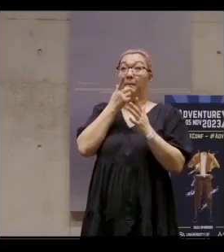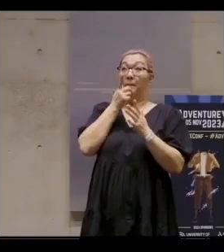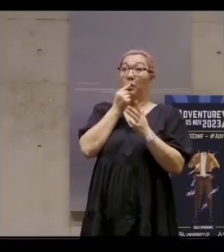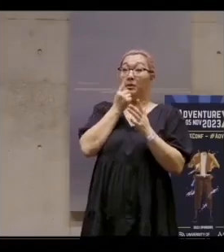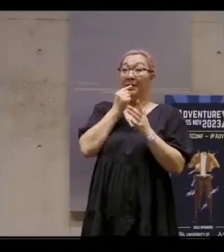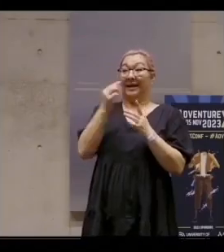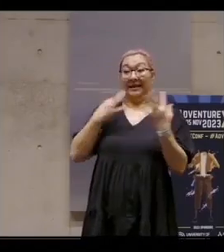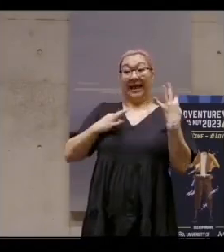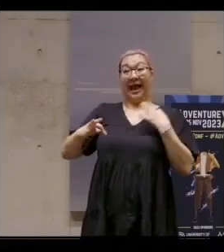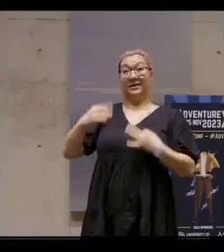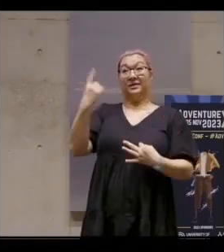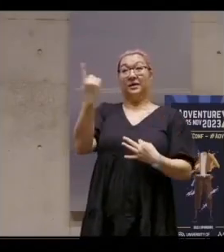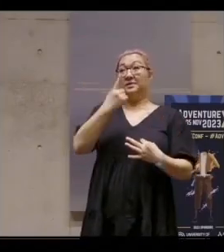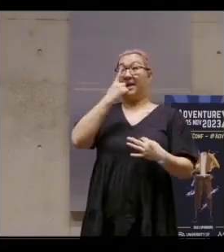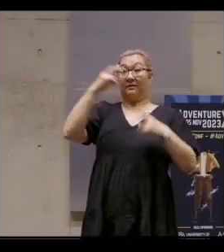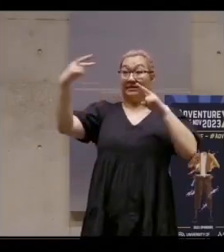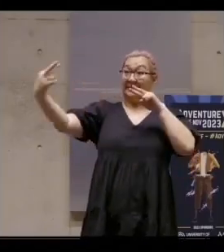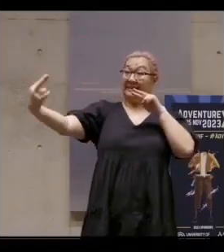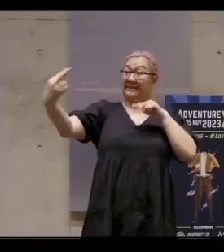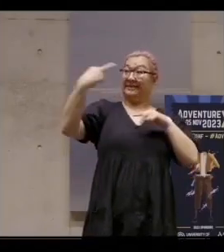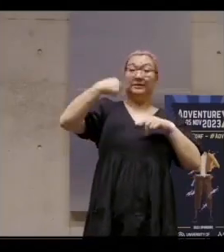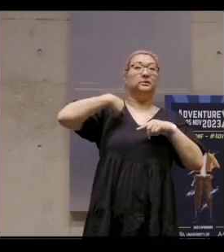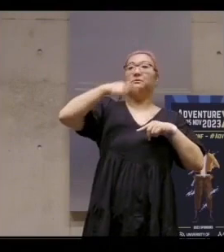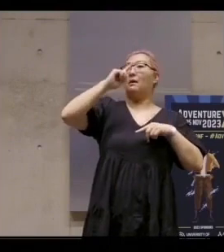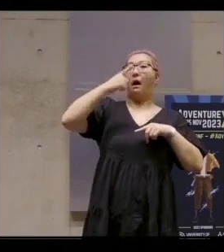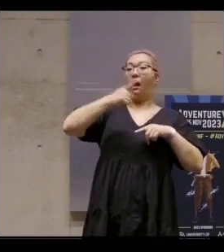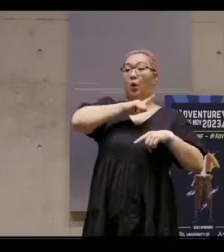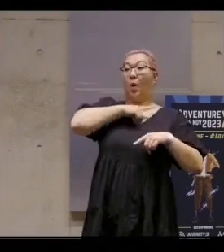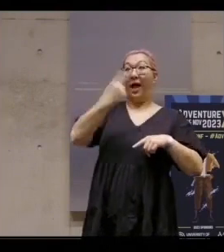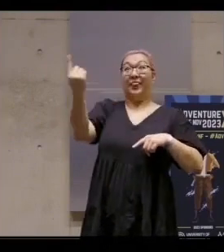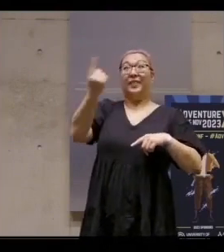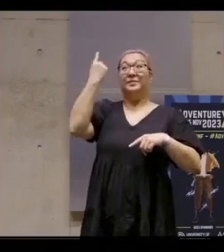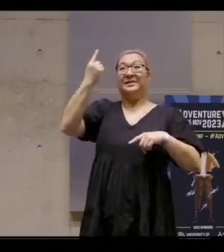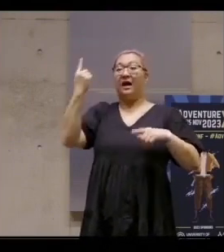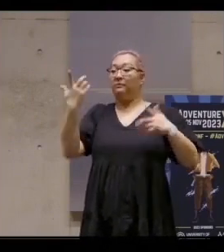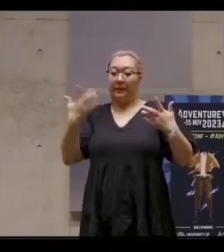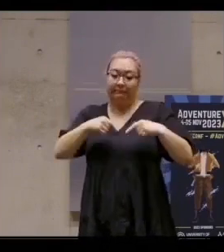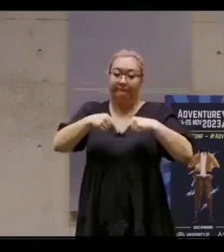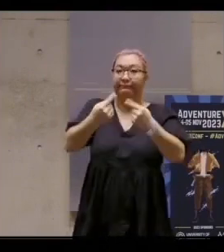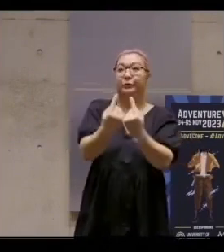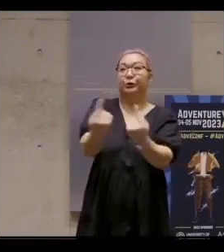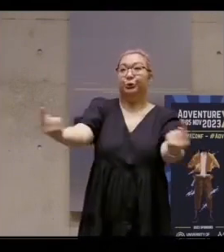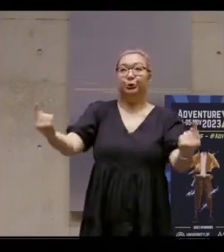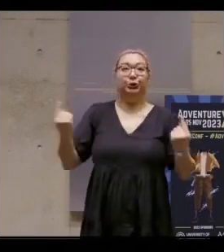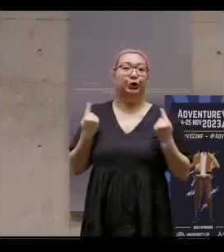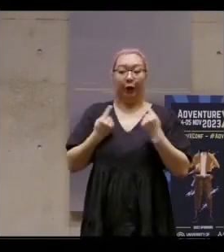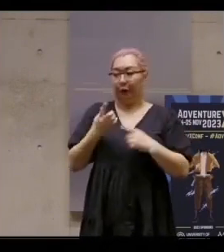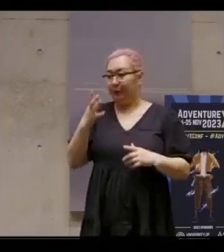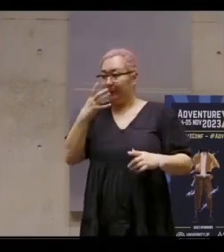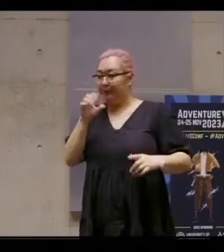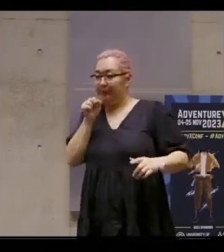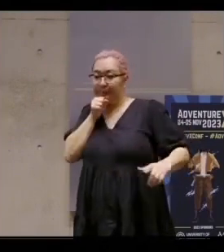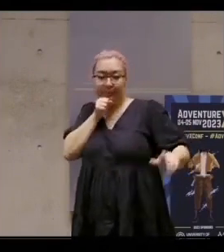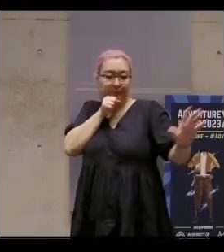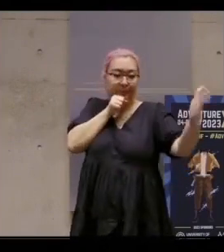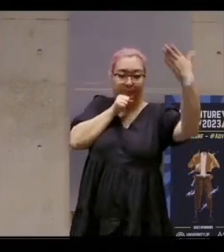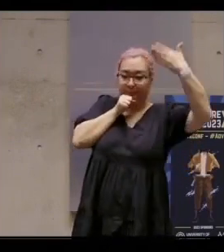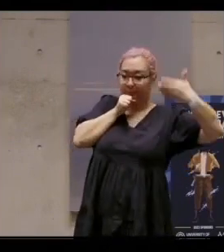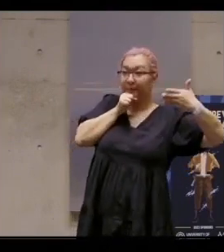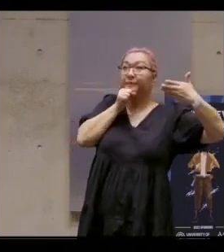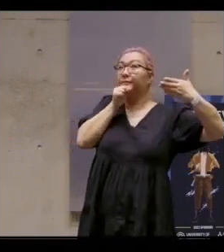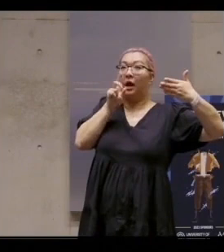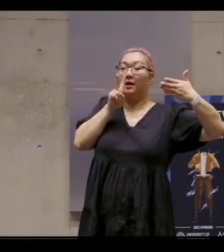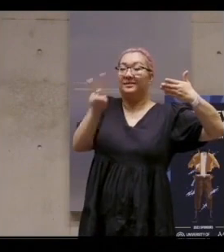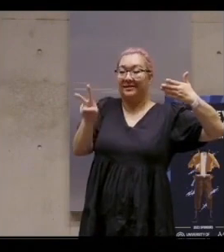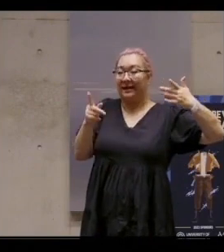for example. But if they can make if they can see you, make eye contact with your